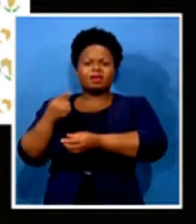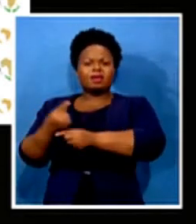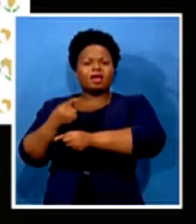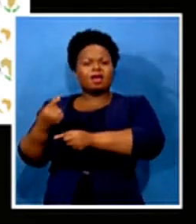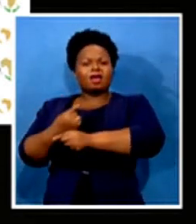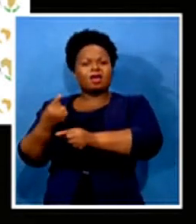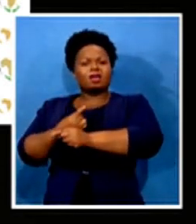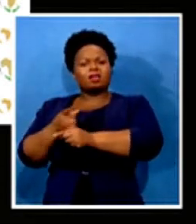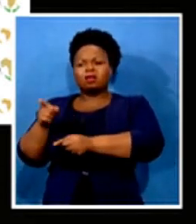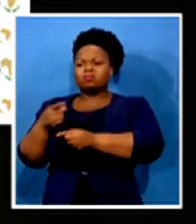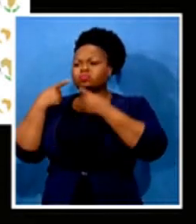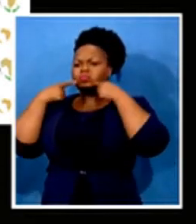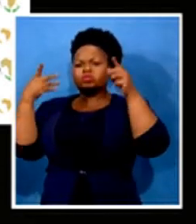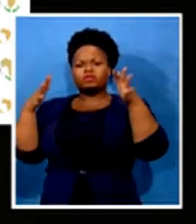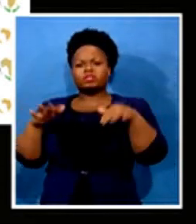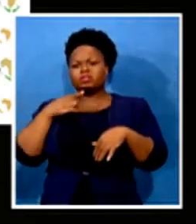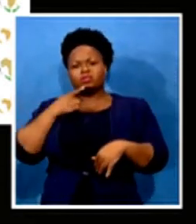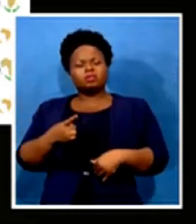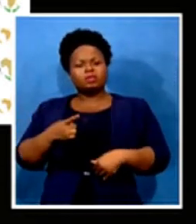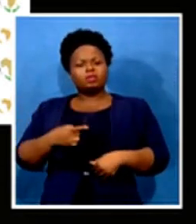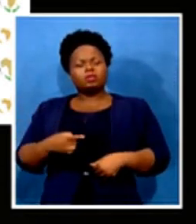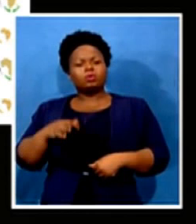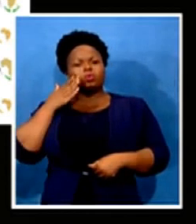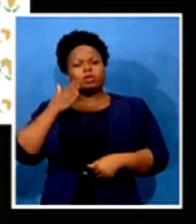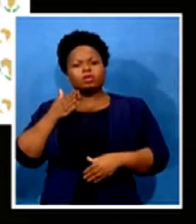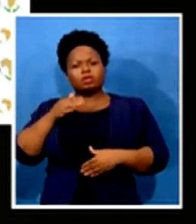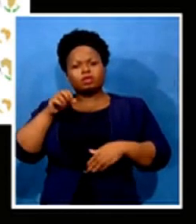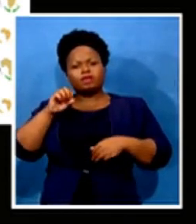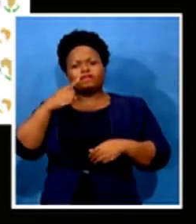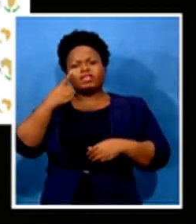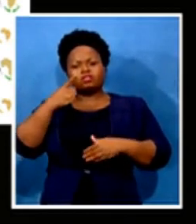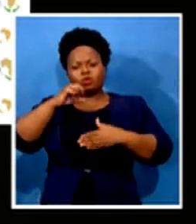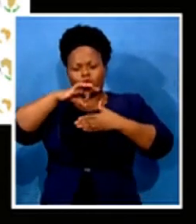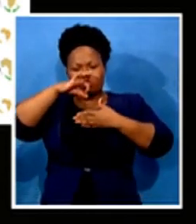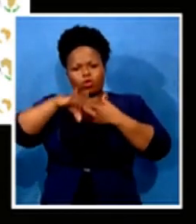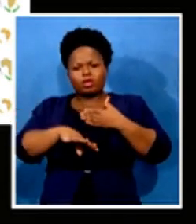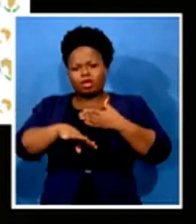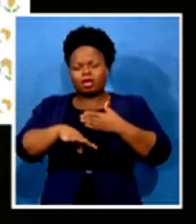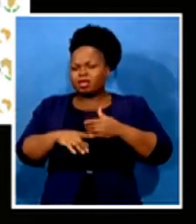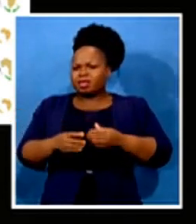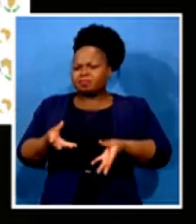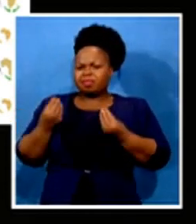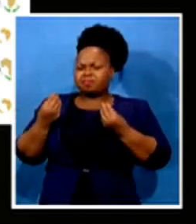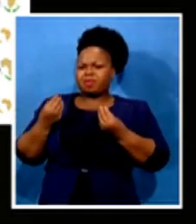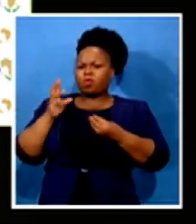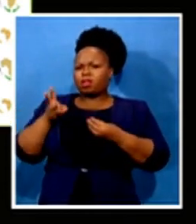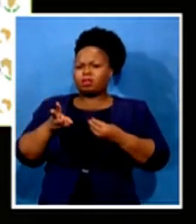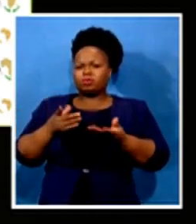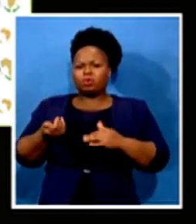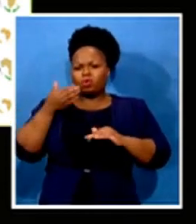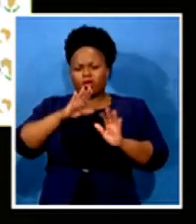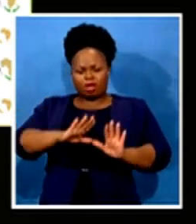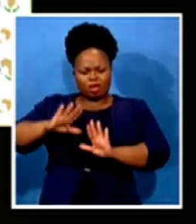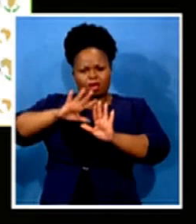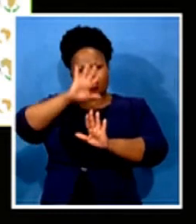the vaccine by the end of the first quarter. So what is the approach at the continental level? So